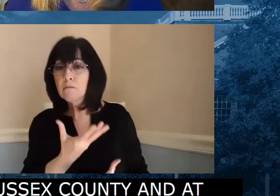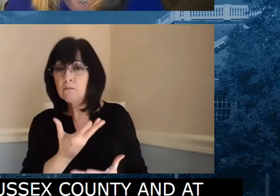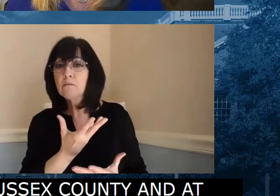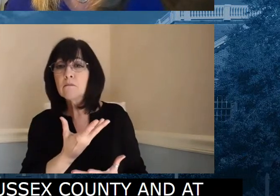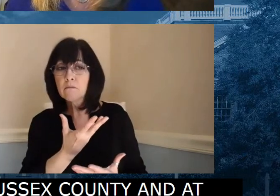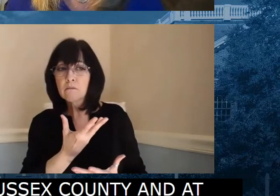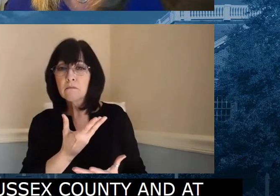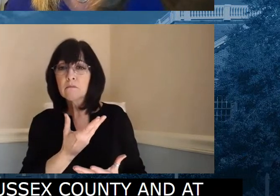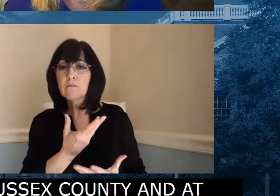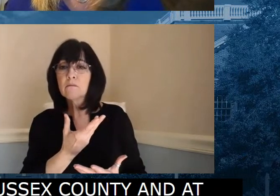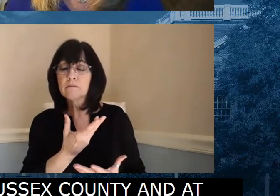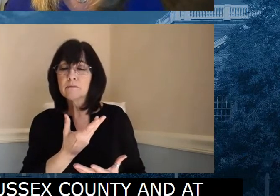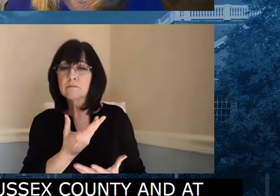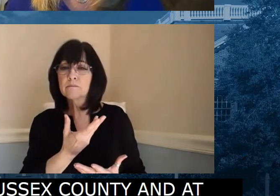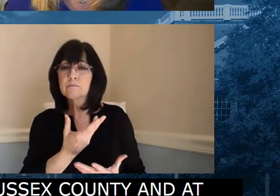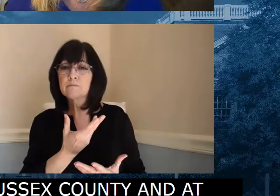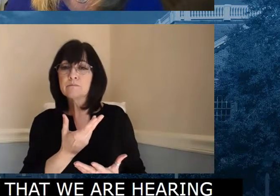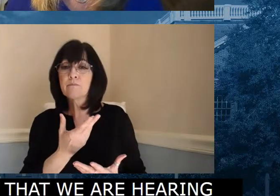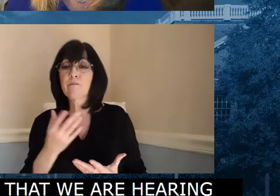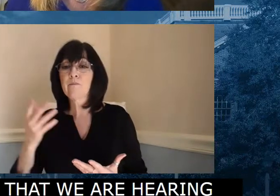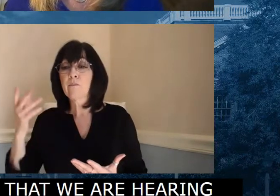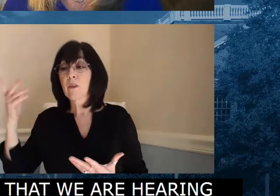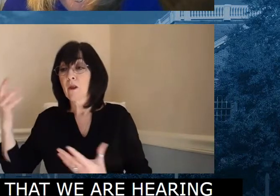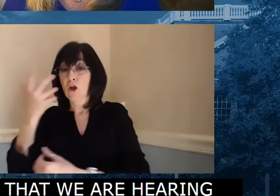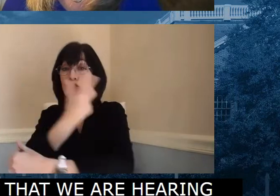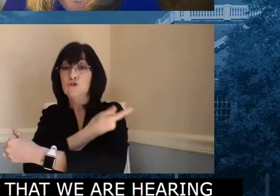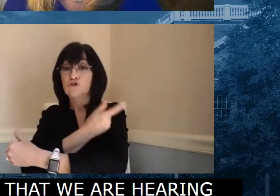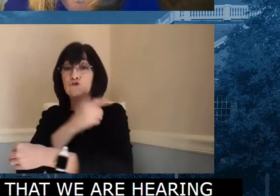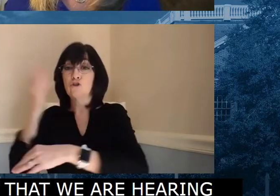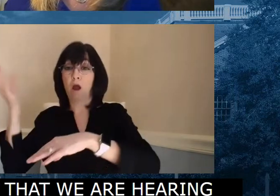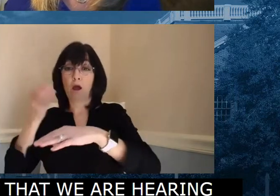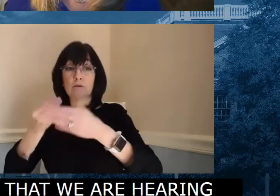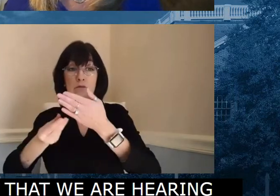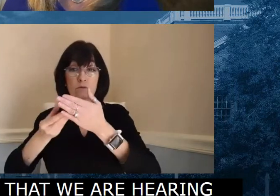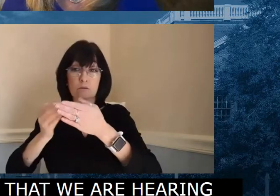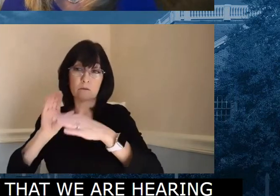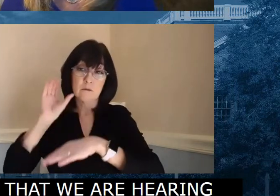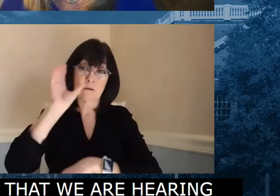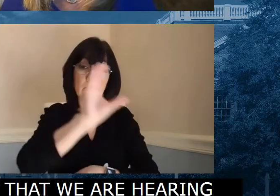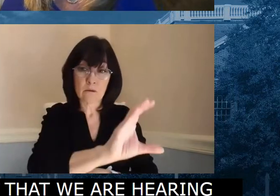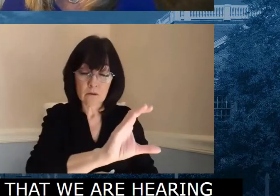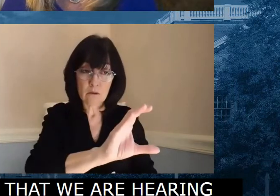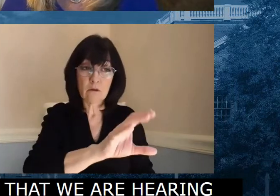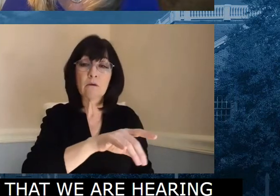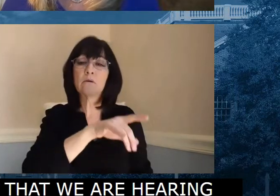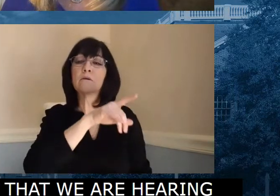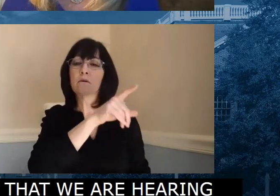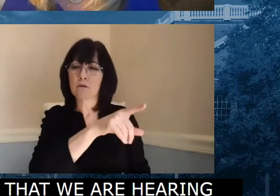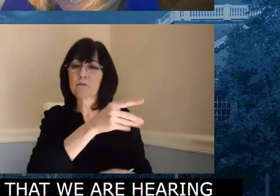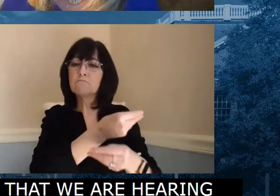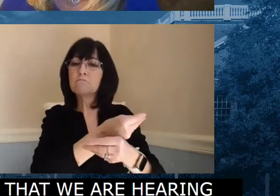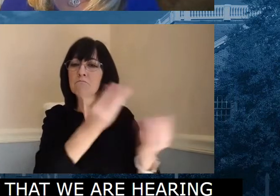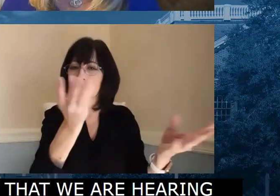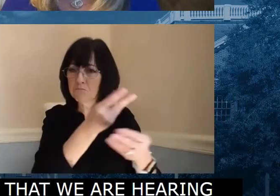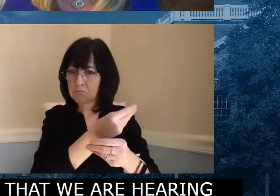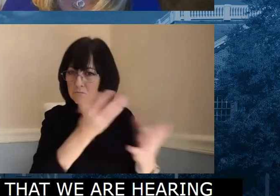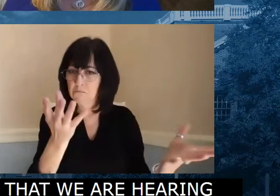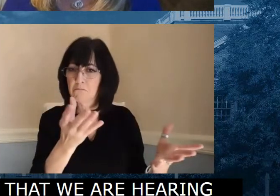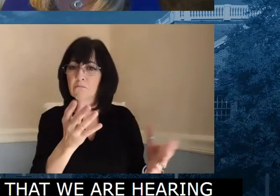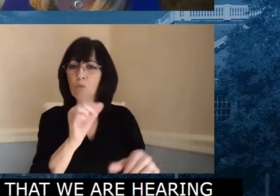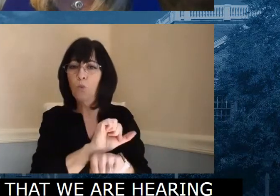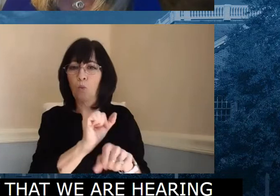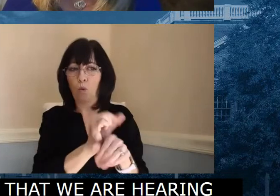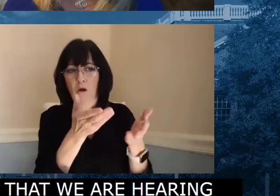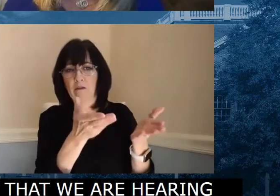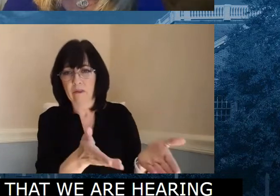some of which they administer themselves, some of which are administered by BB Hospital and other partners, the